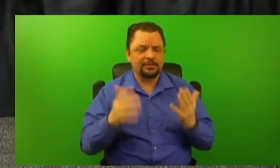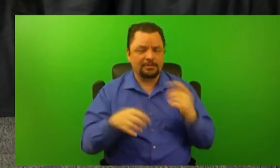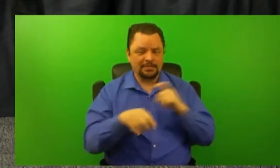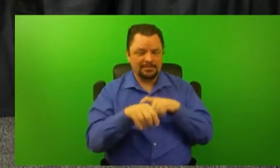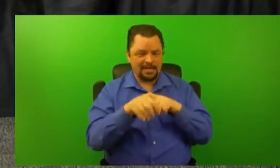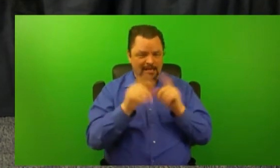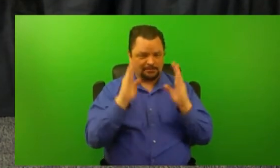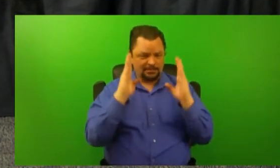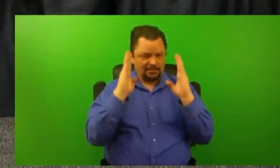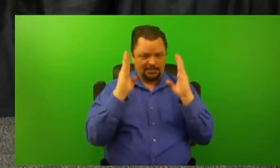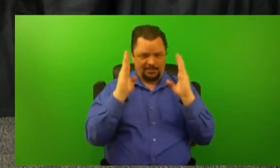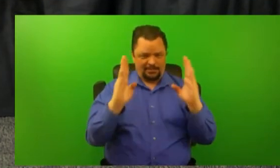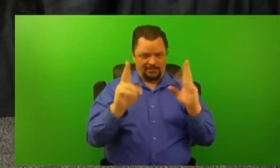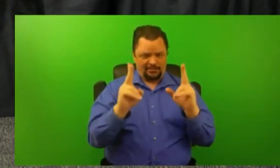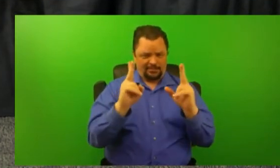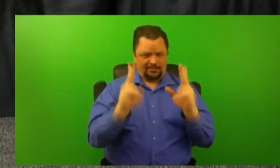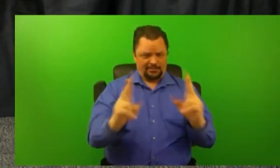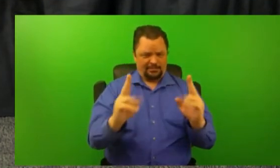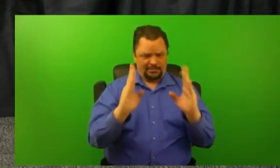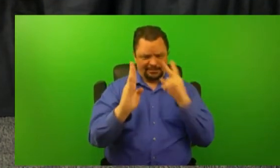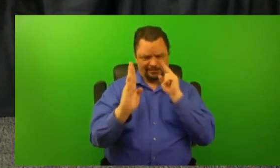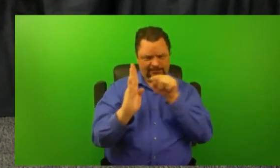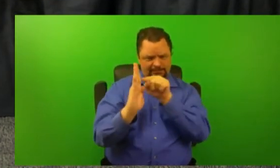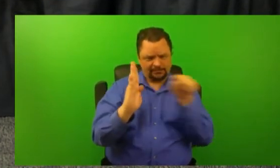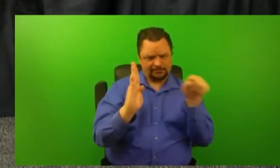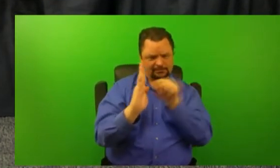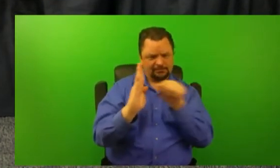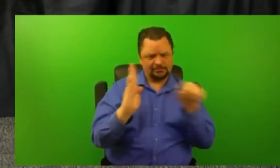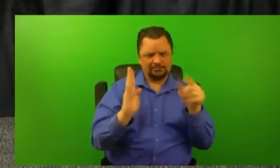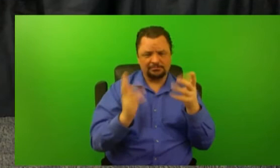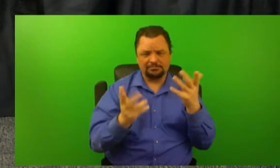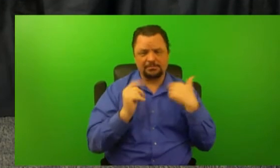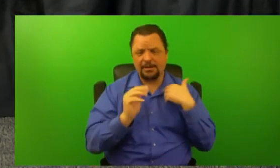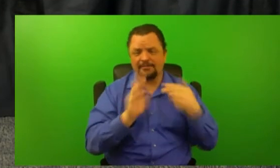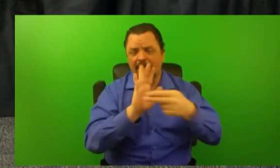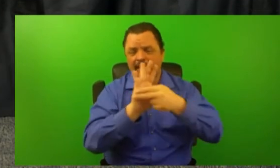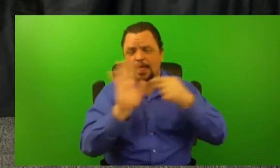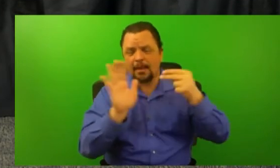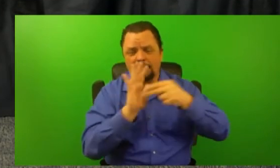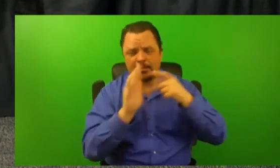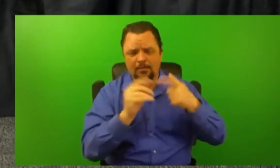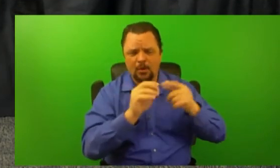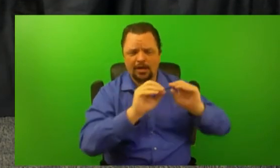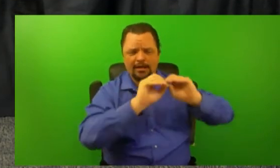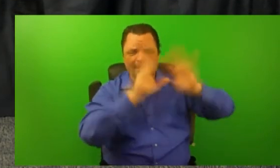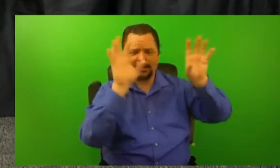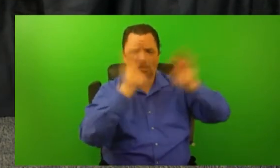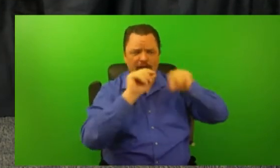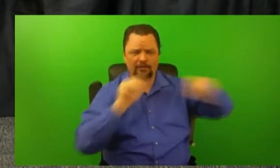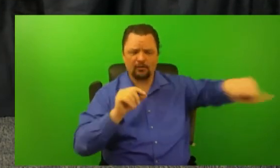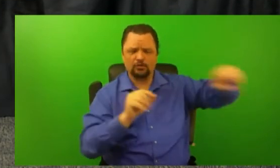consider looking at labels that make it more apparent to the community that they can interact